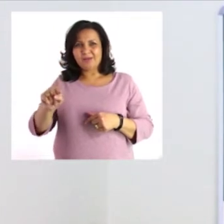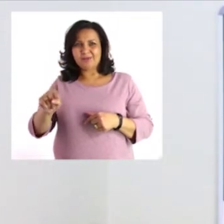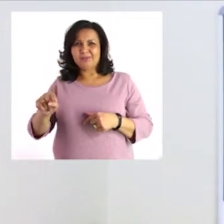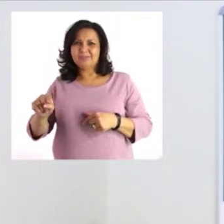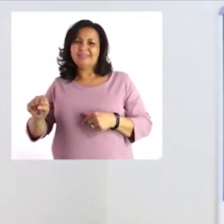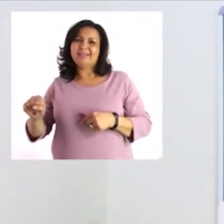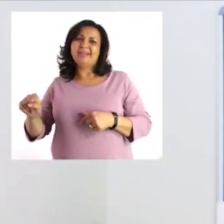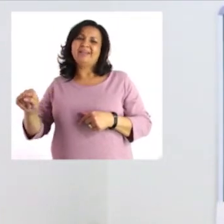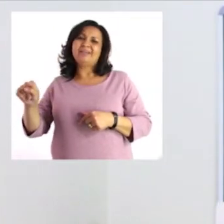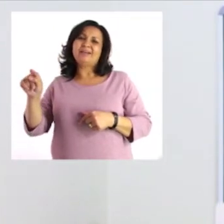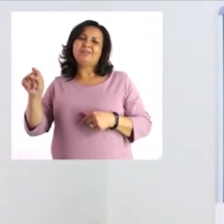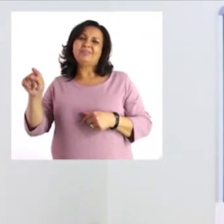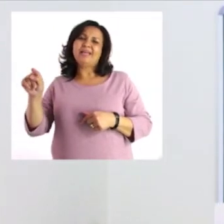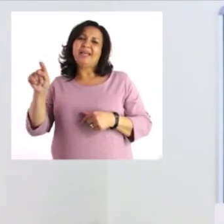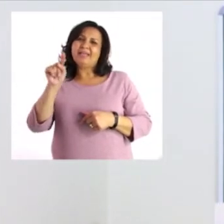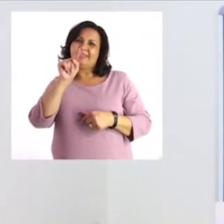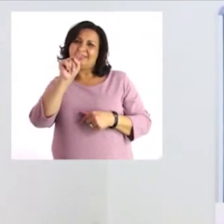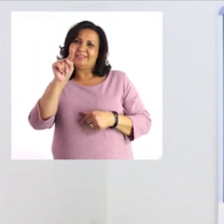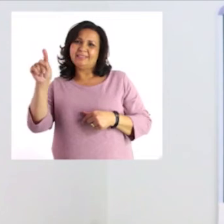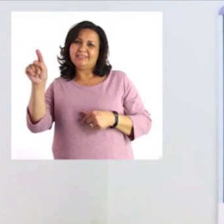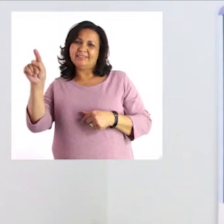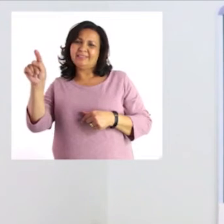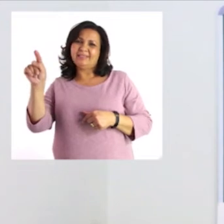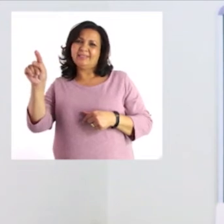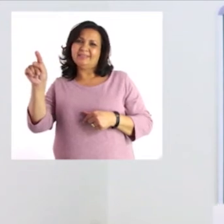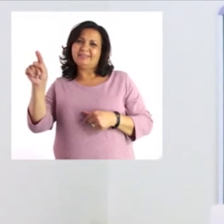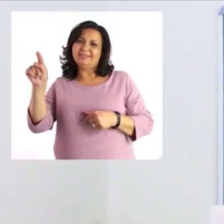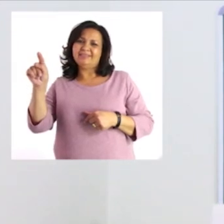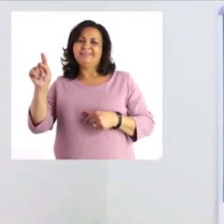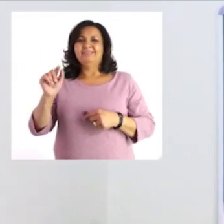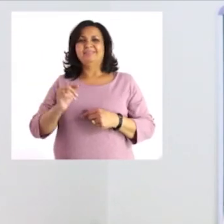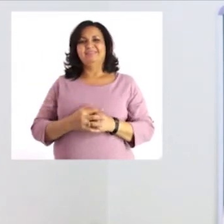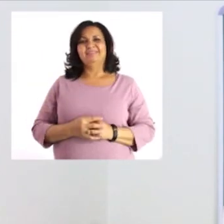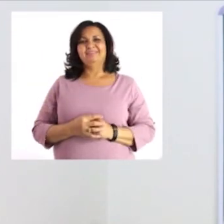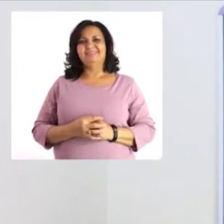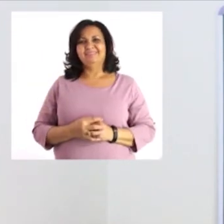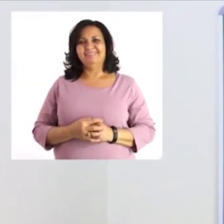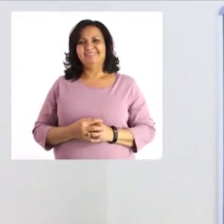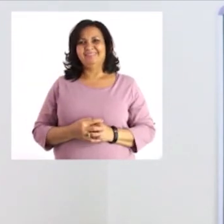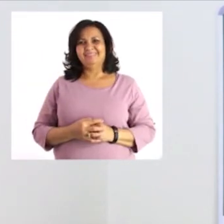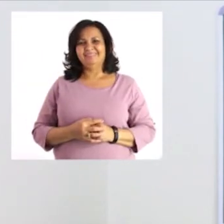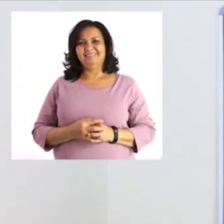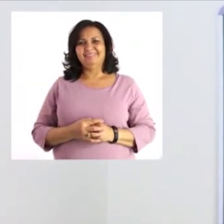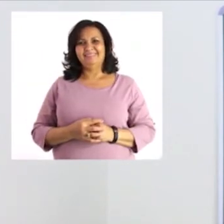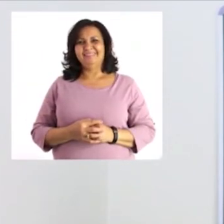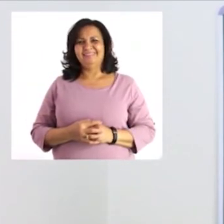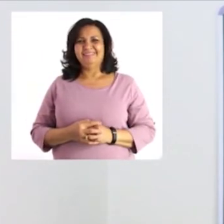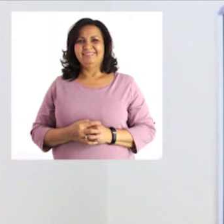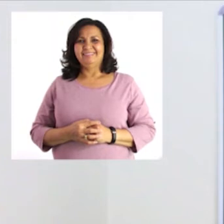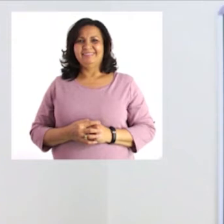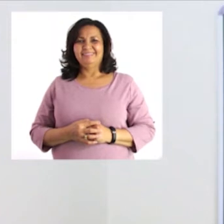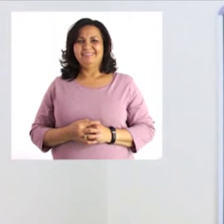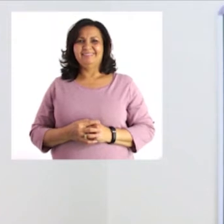a curve just near the ground and we kick out with the curve and we make a straight line on the middle line.